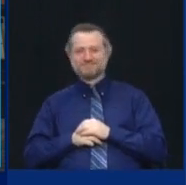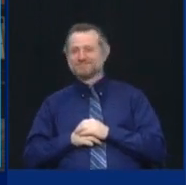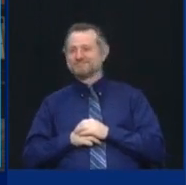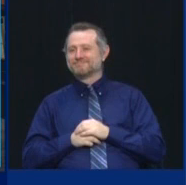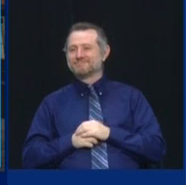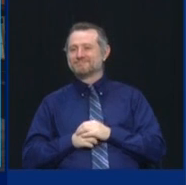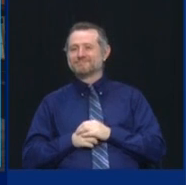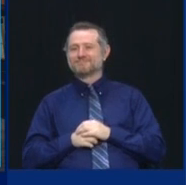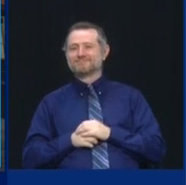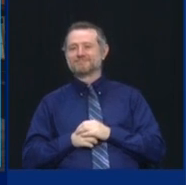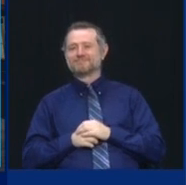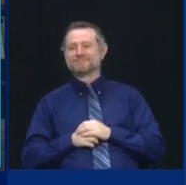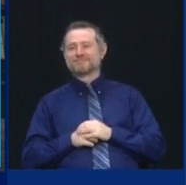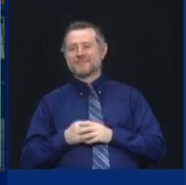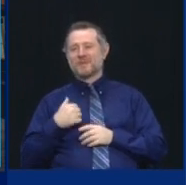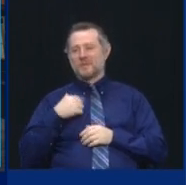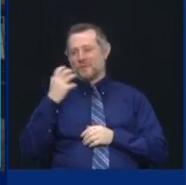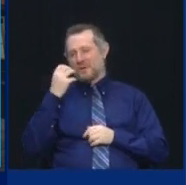want to say directly,